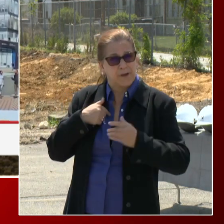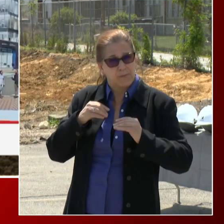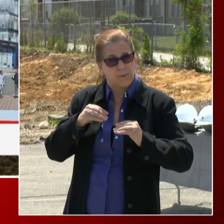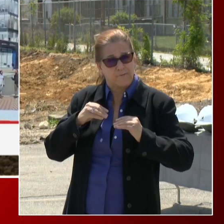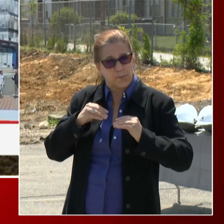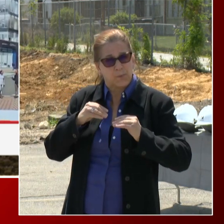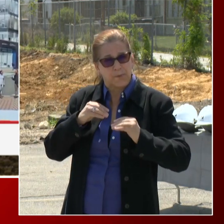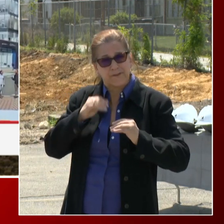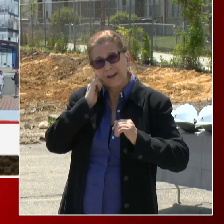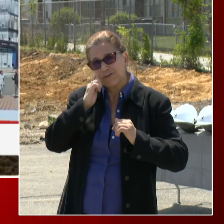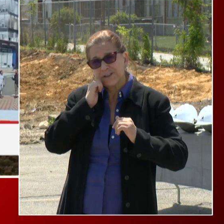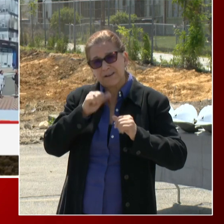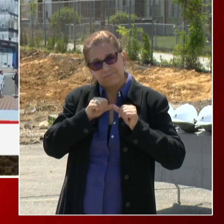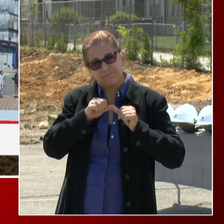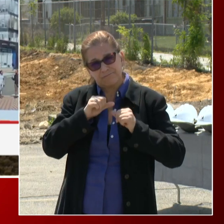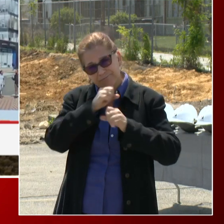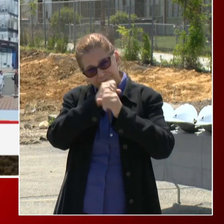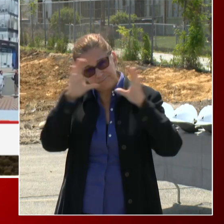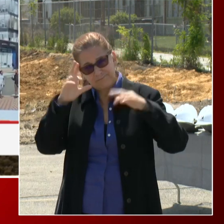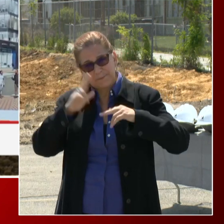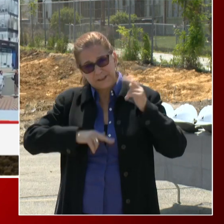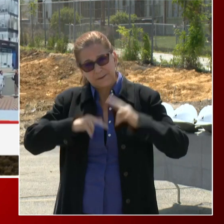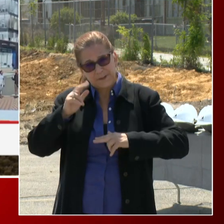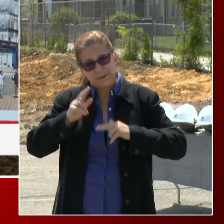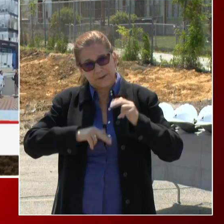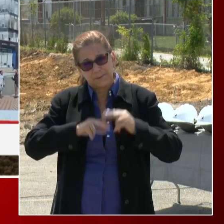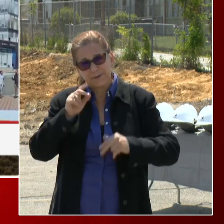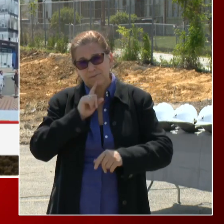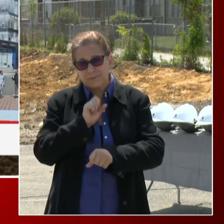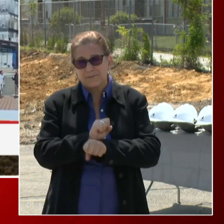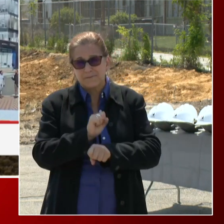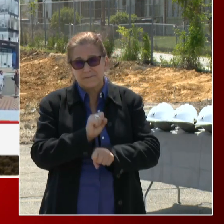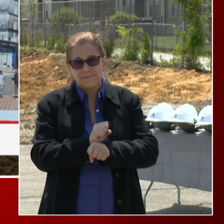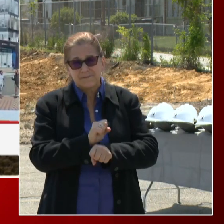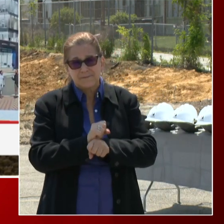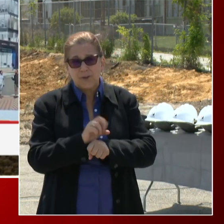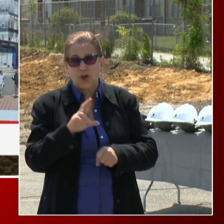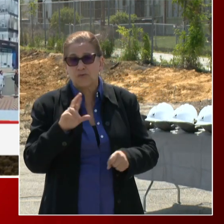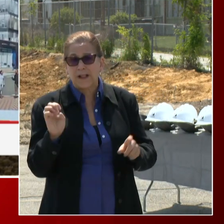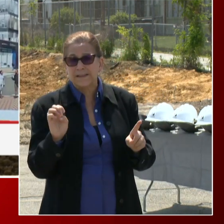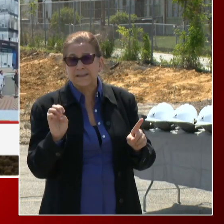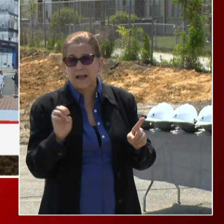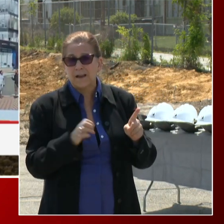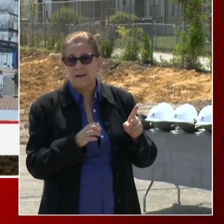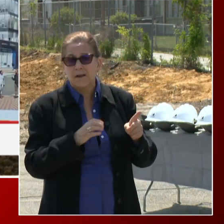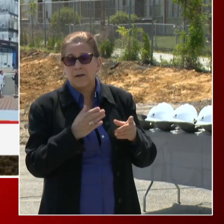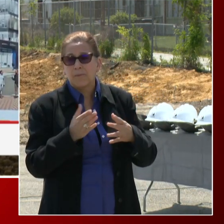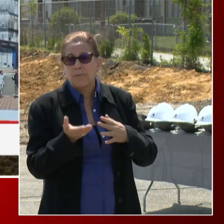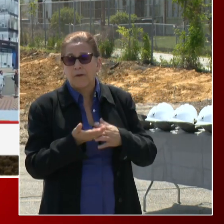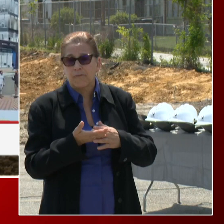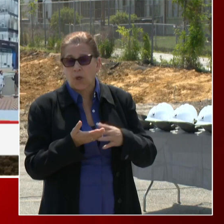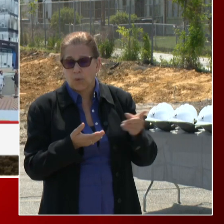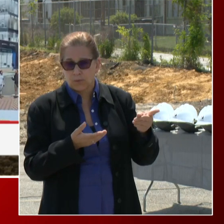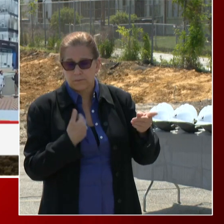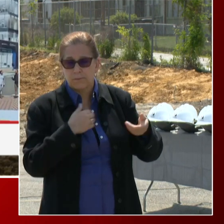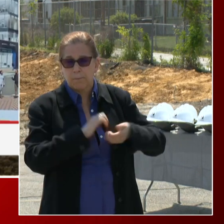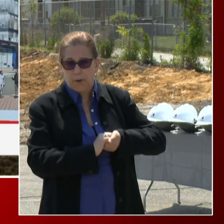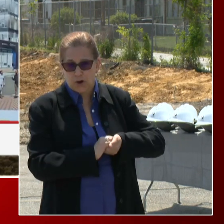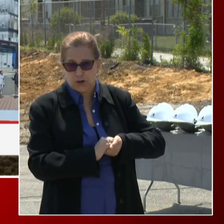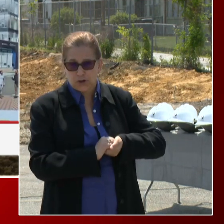maintain, and sustain the District of Columbia's real estate portfolio. Every day, DGS is up to that